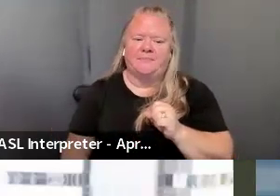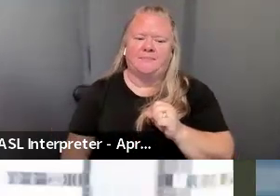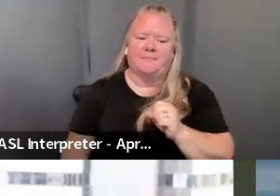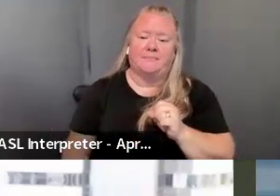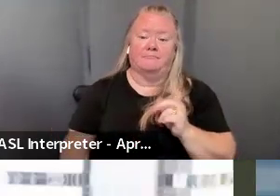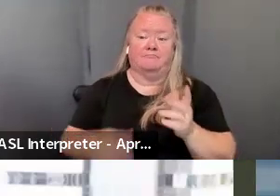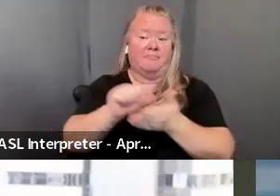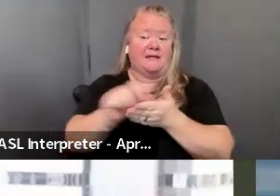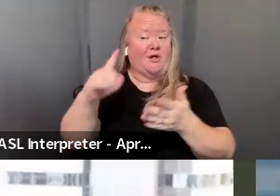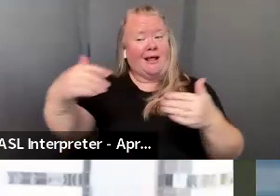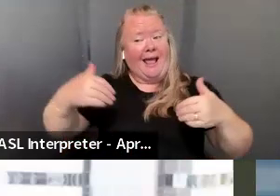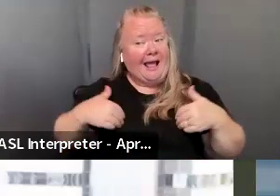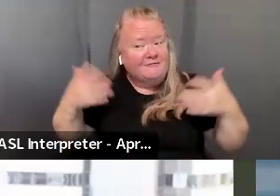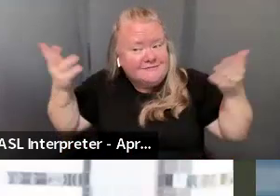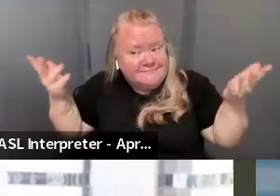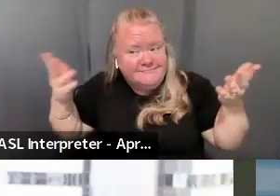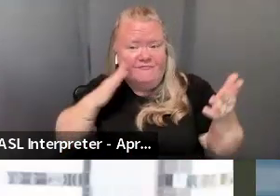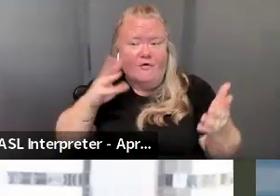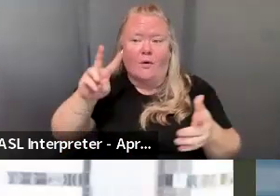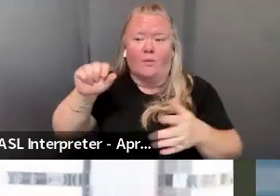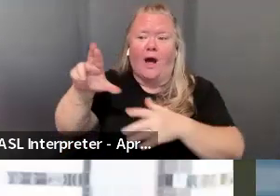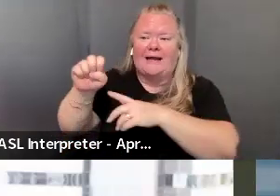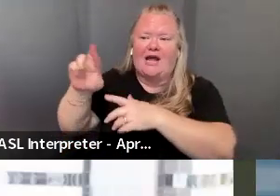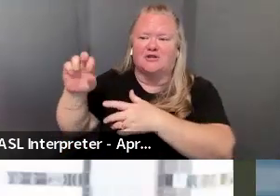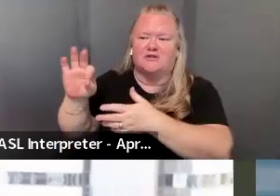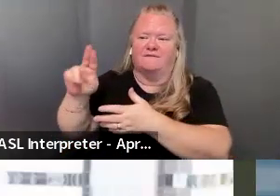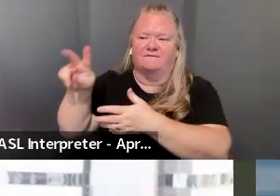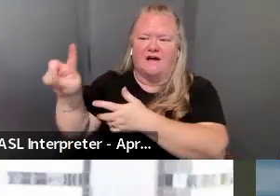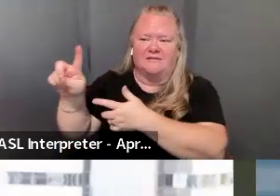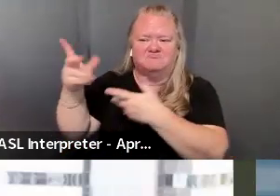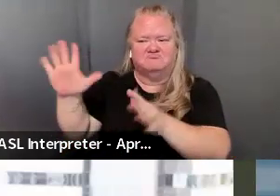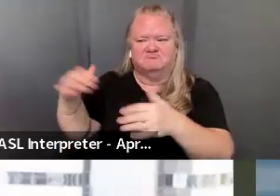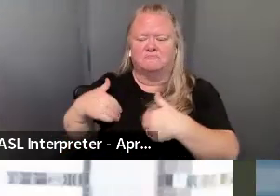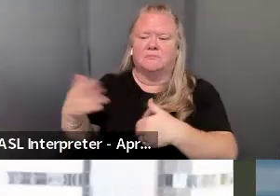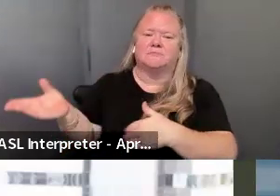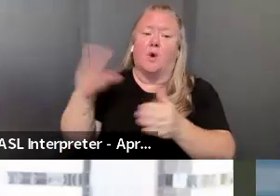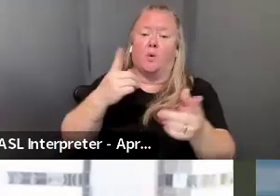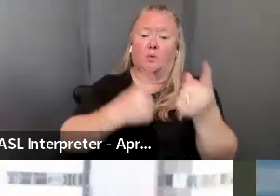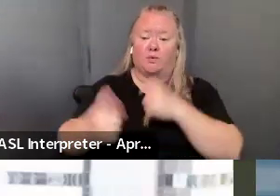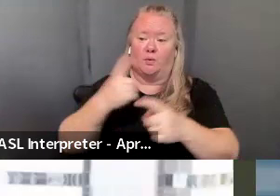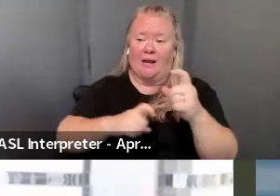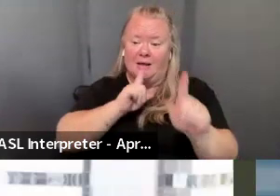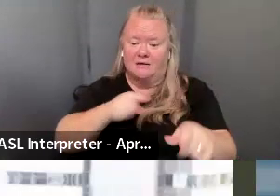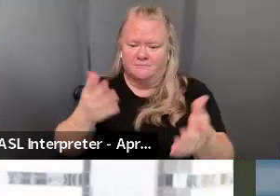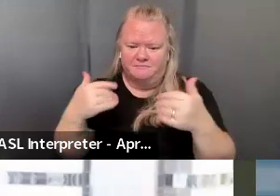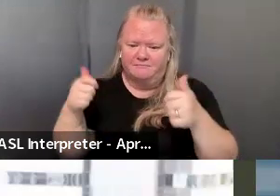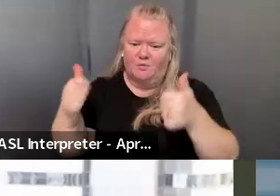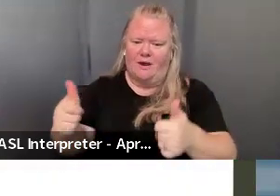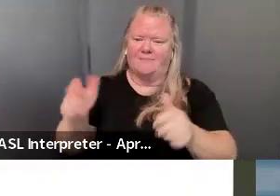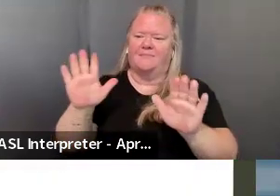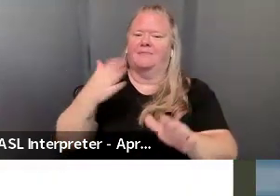And that is all I have for the Walk Cares Fund. So we'll move on to the Q&A section. Great, thank